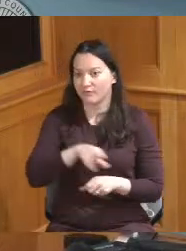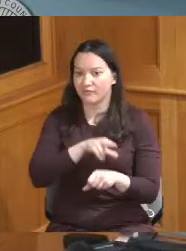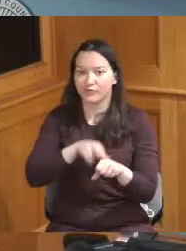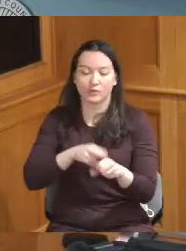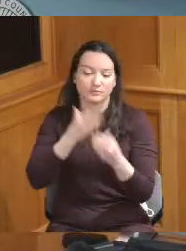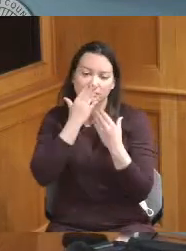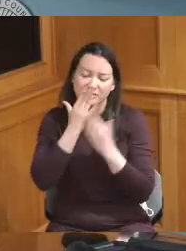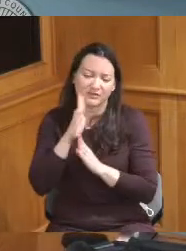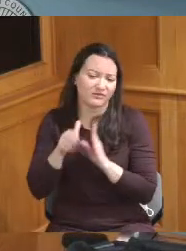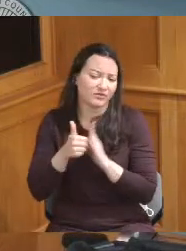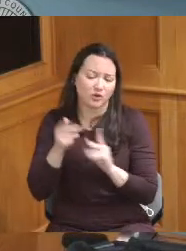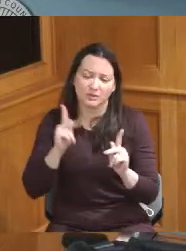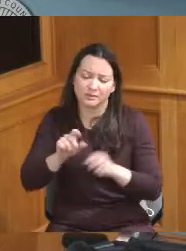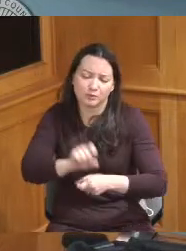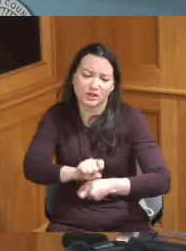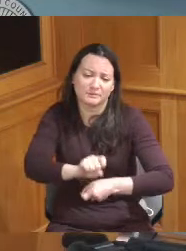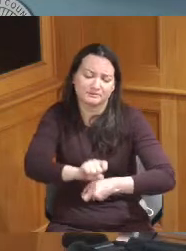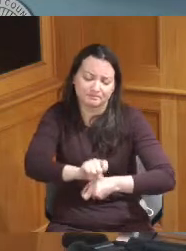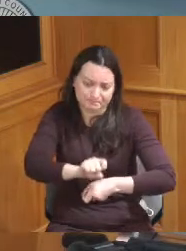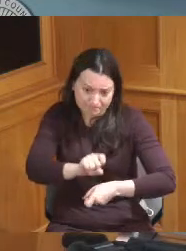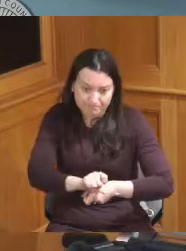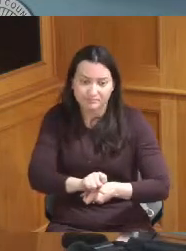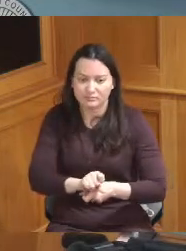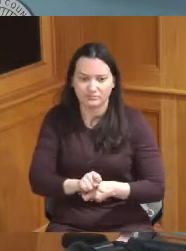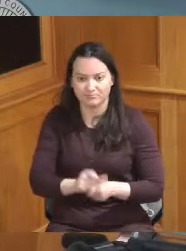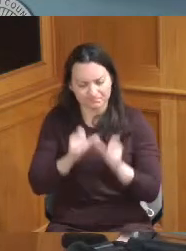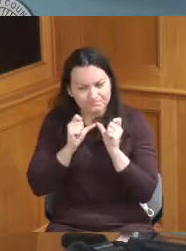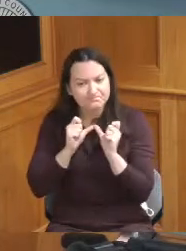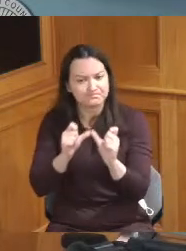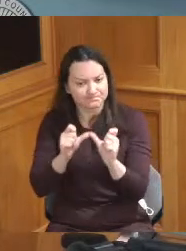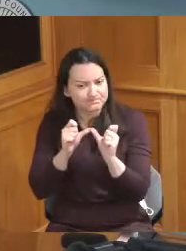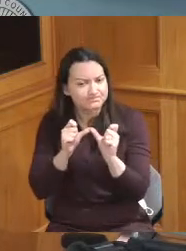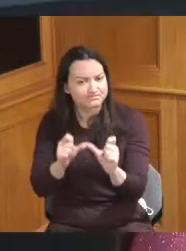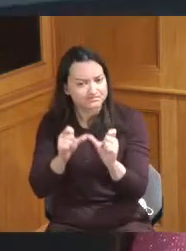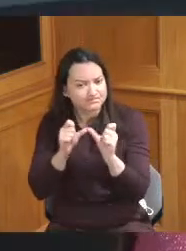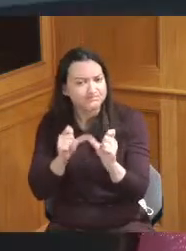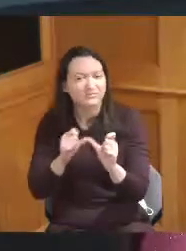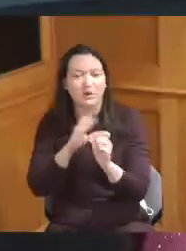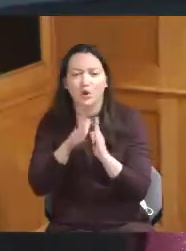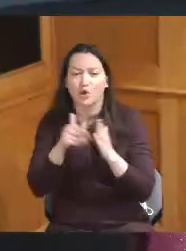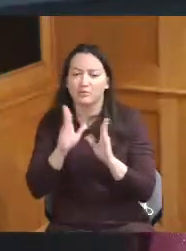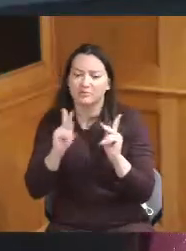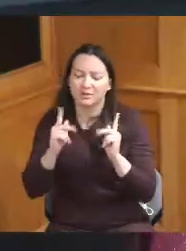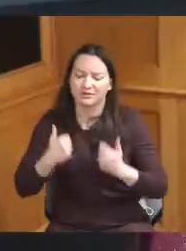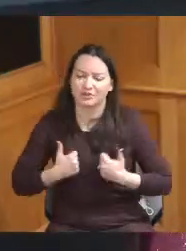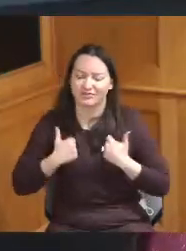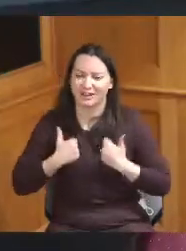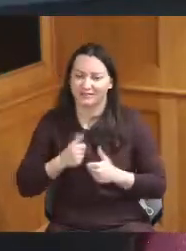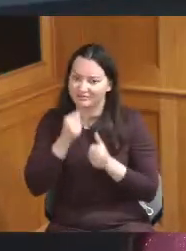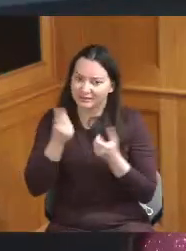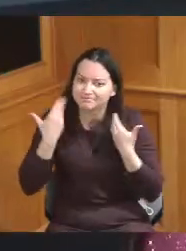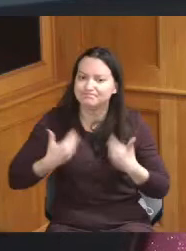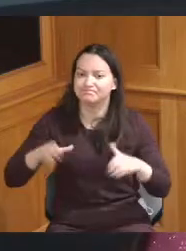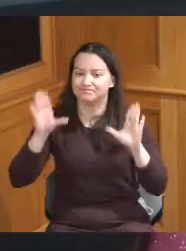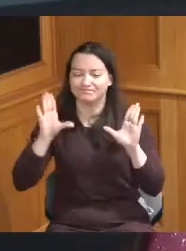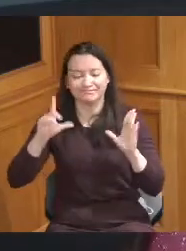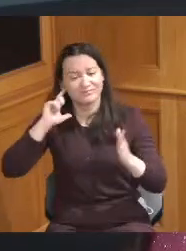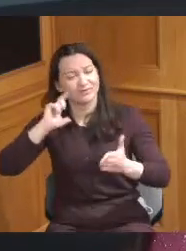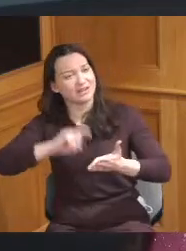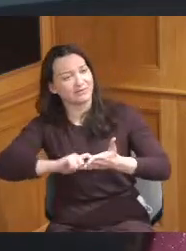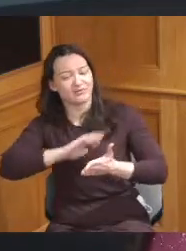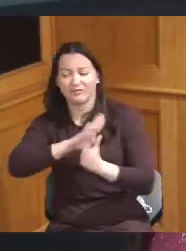thank everyone for their hard work and not giving up, all the survivors. I want to thank you. We'll be recognizing you in a minute, but